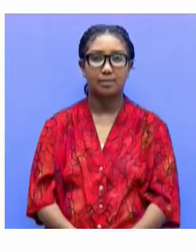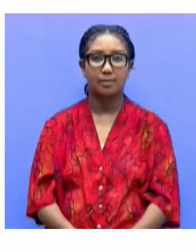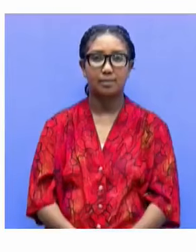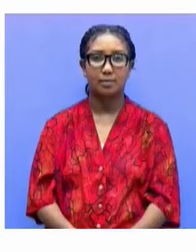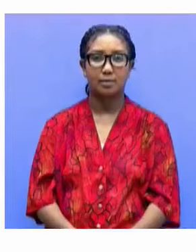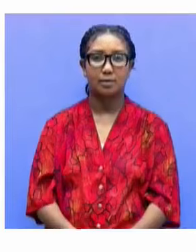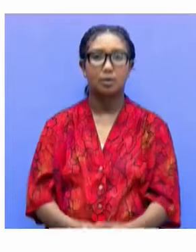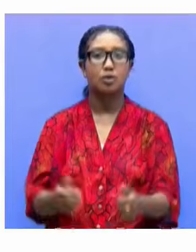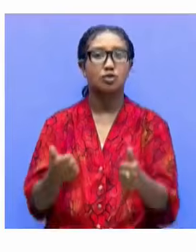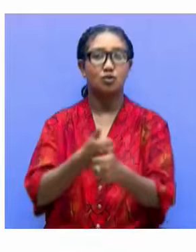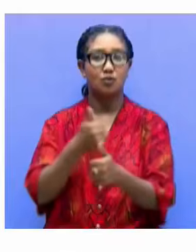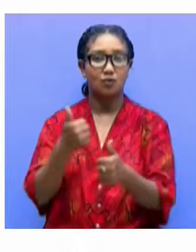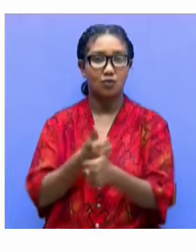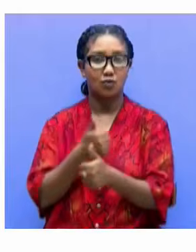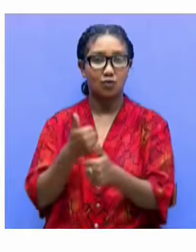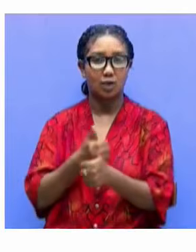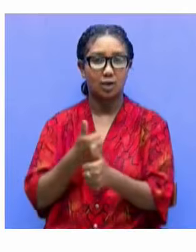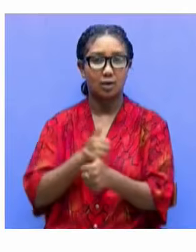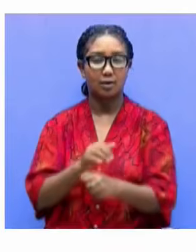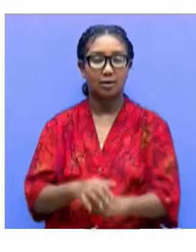the following